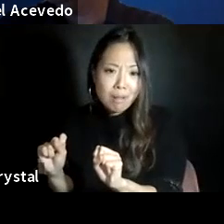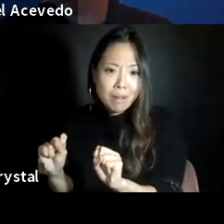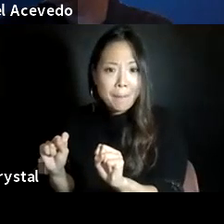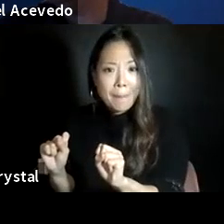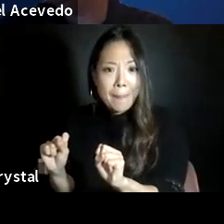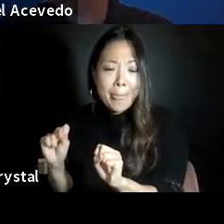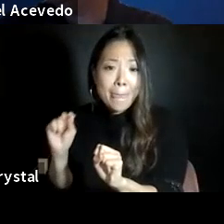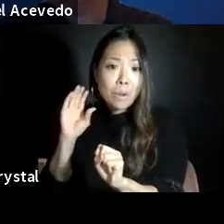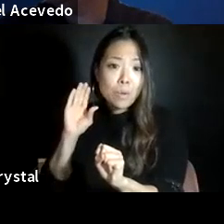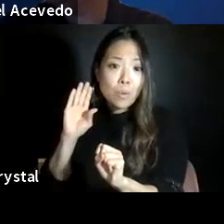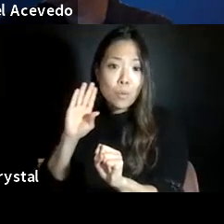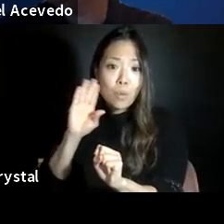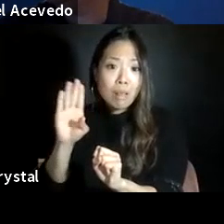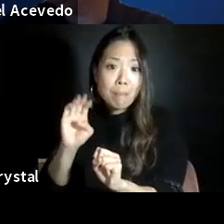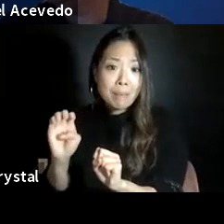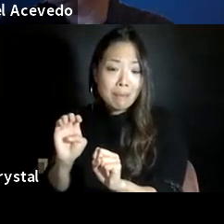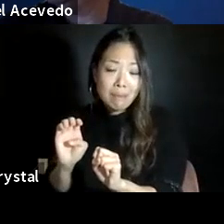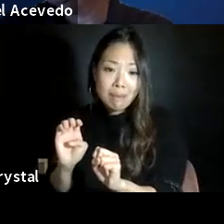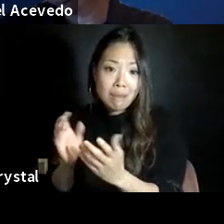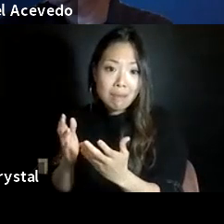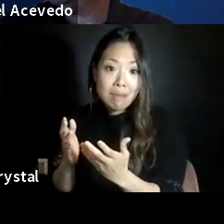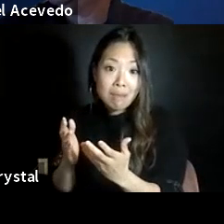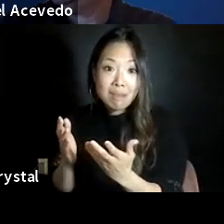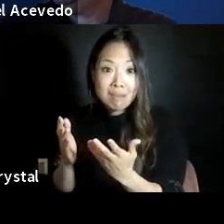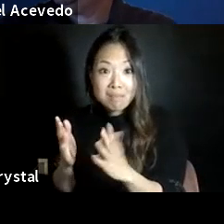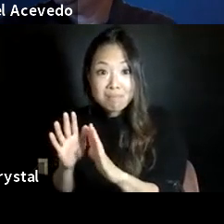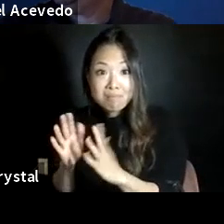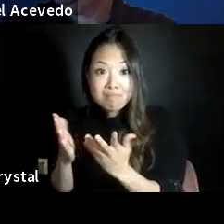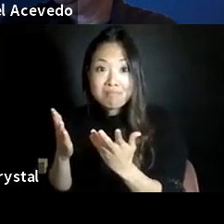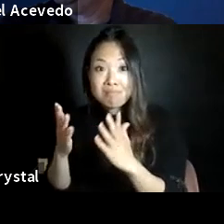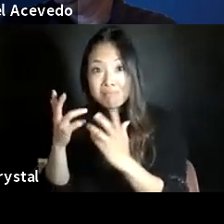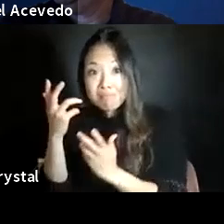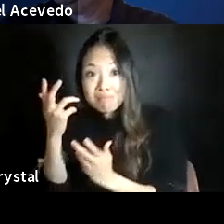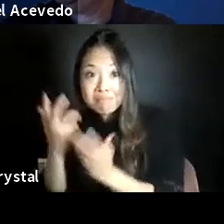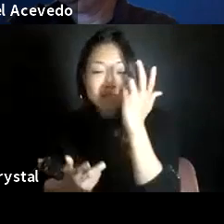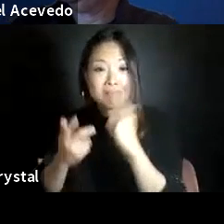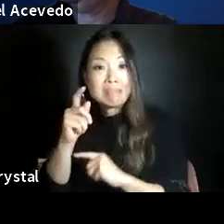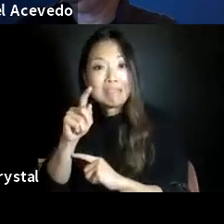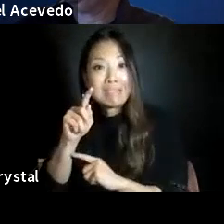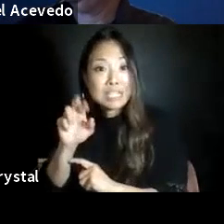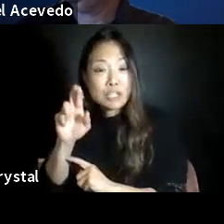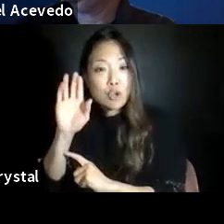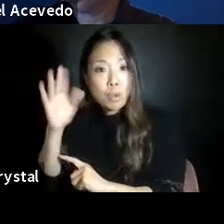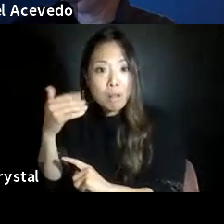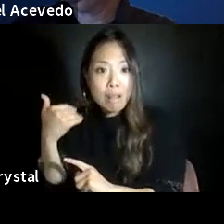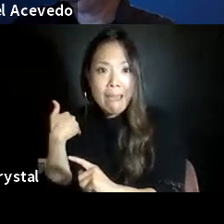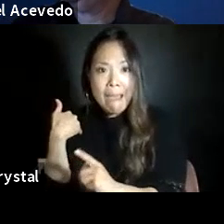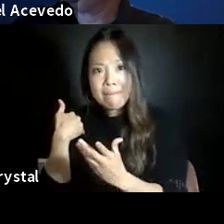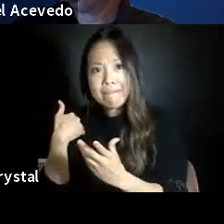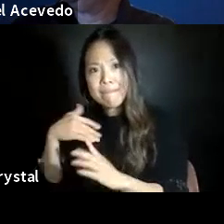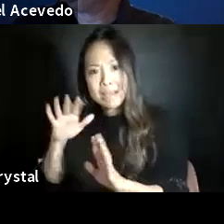there would be a wide disparity within the tier? And then for whether we do